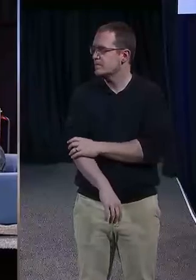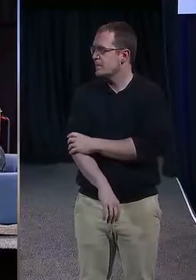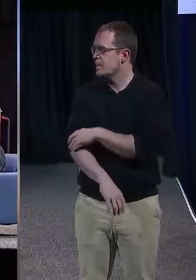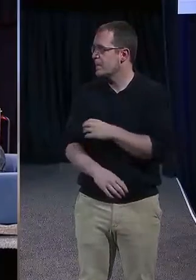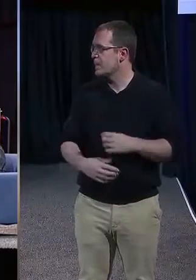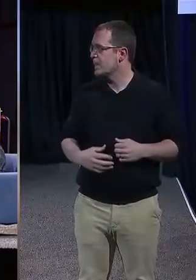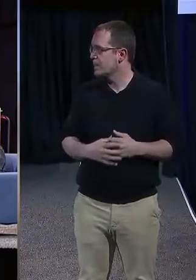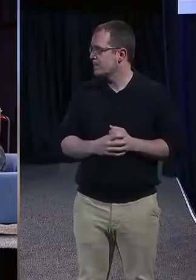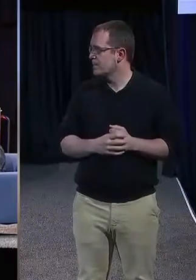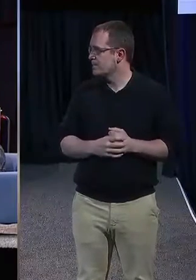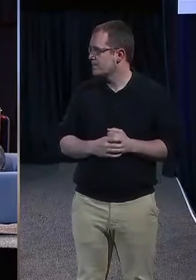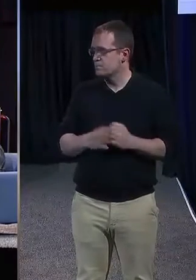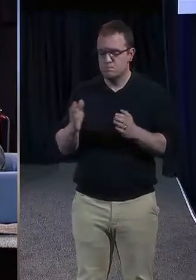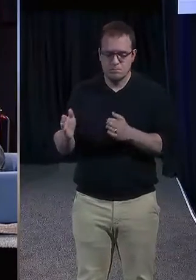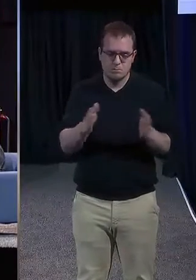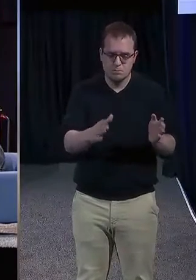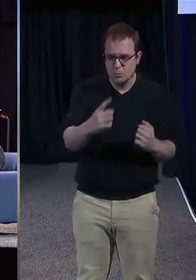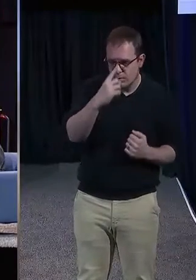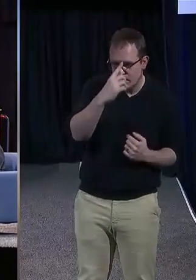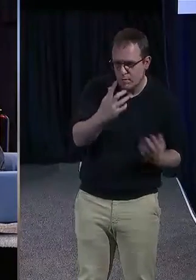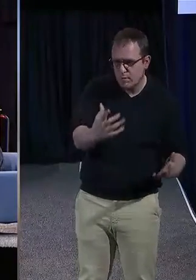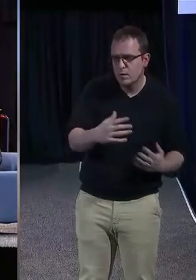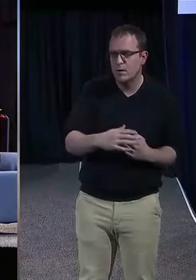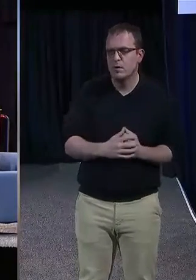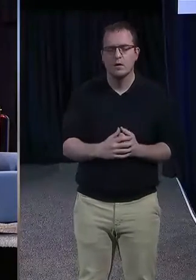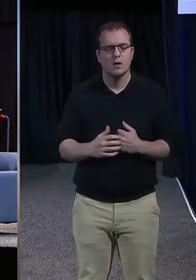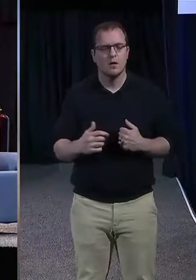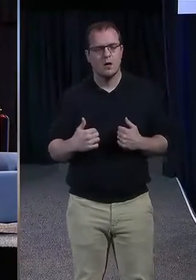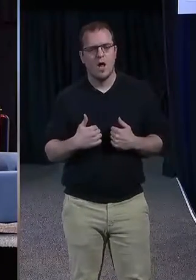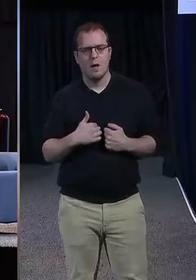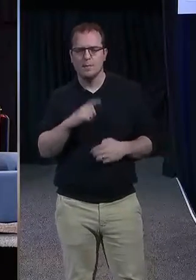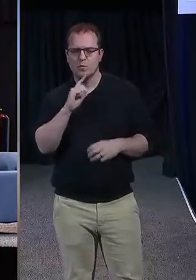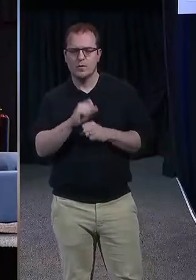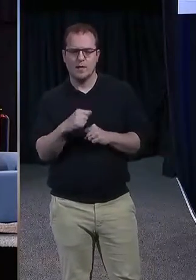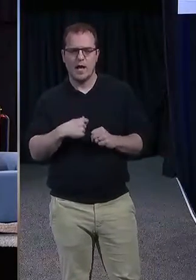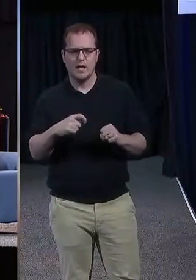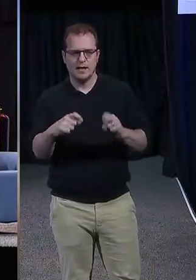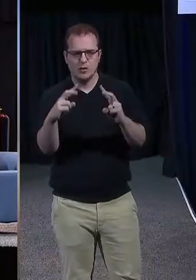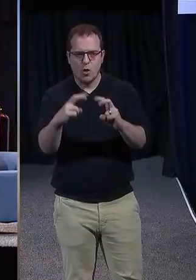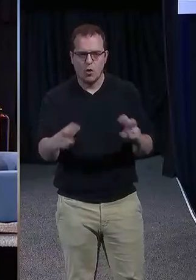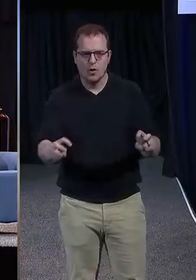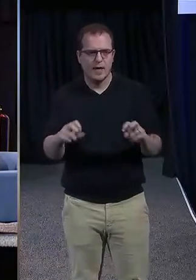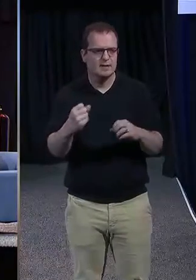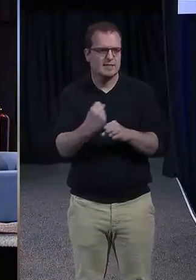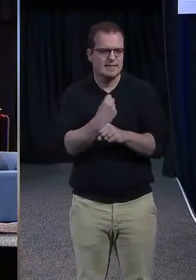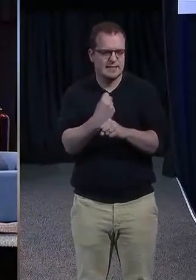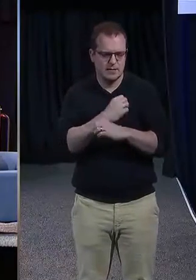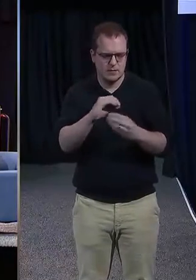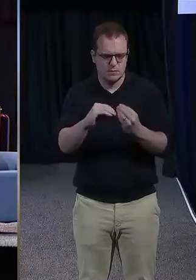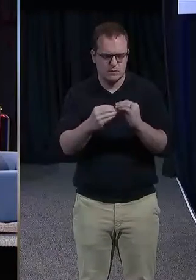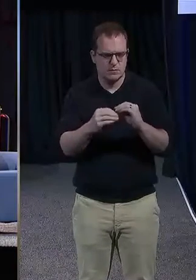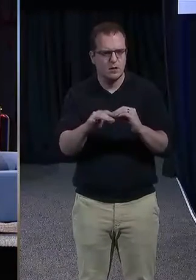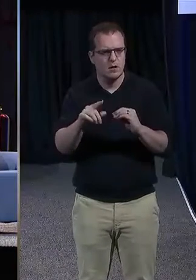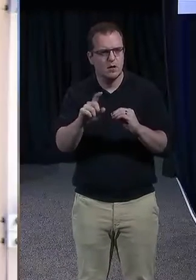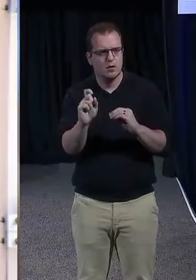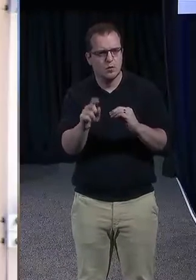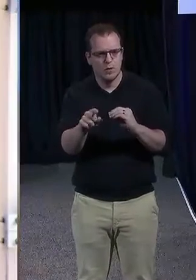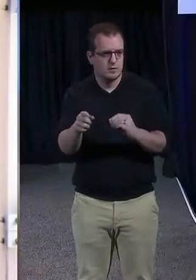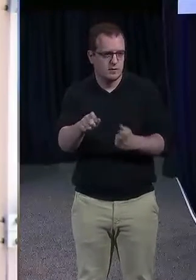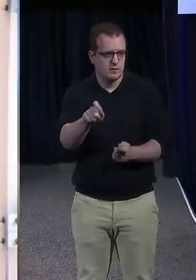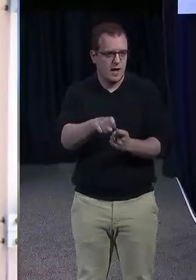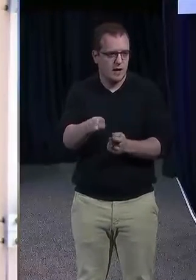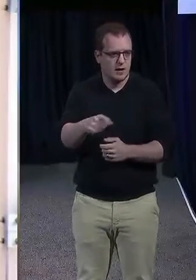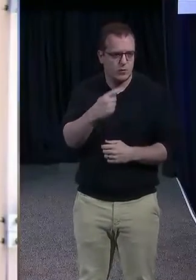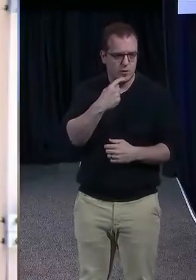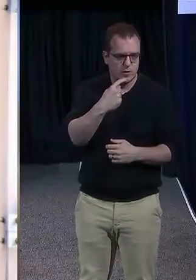Dean Alhamada. Well, I mean, we really need to look at the statistics, and the question is exactly as you pointed out.